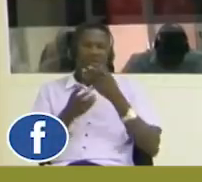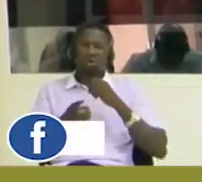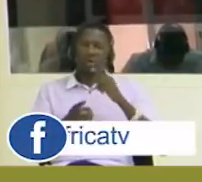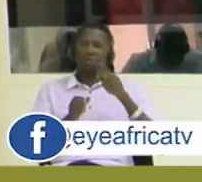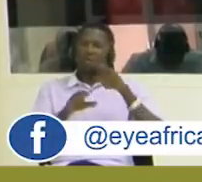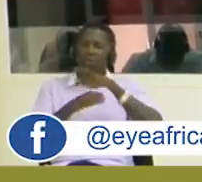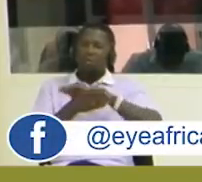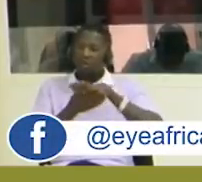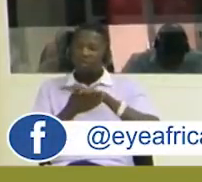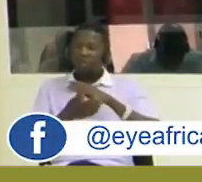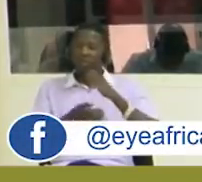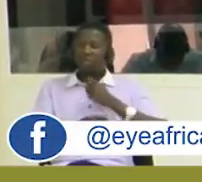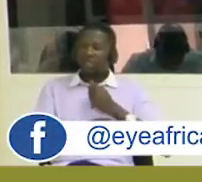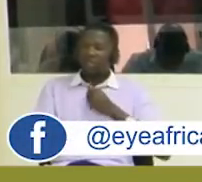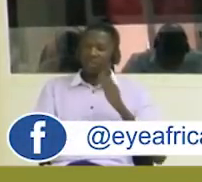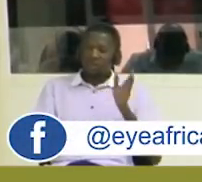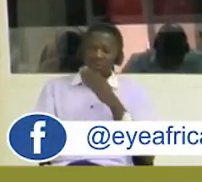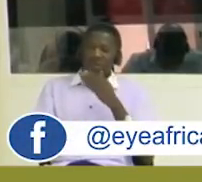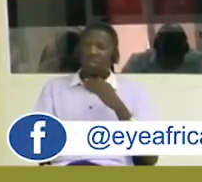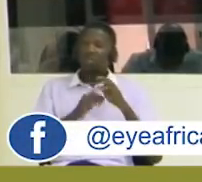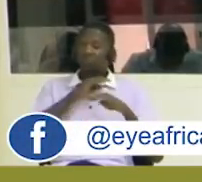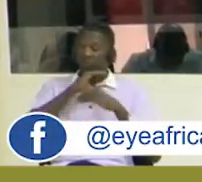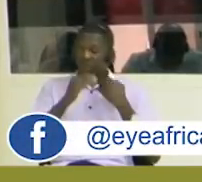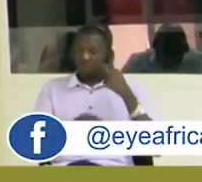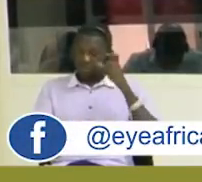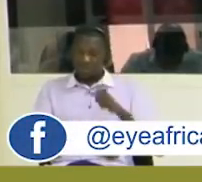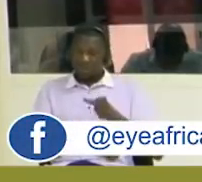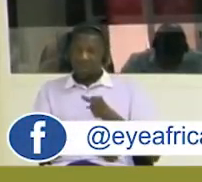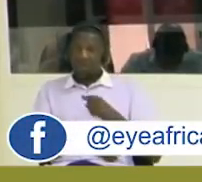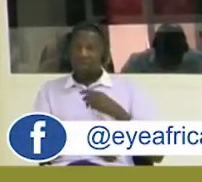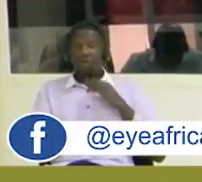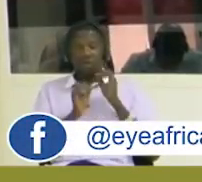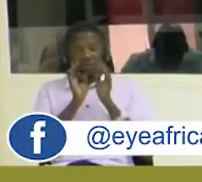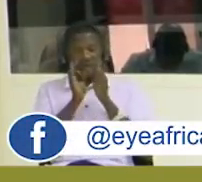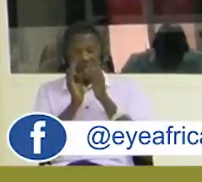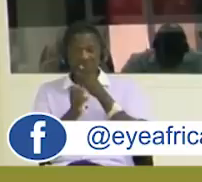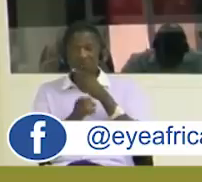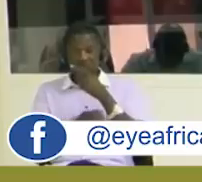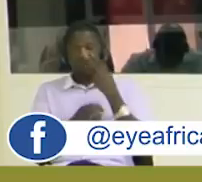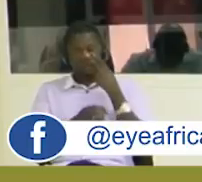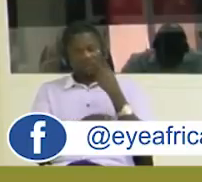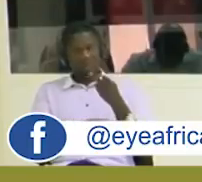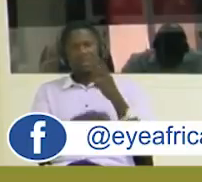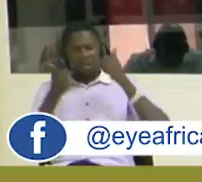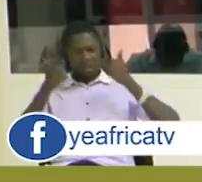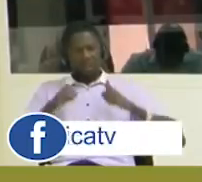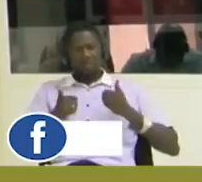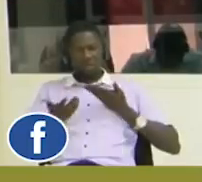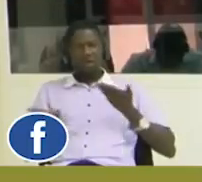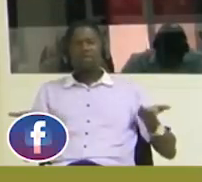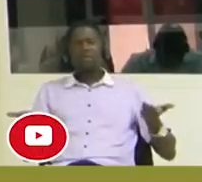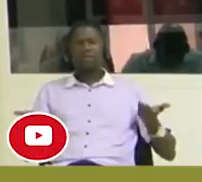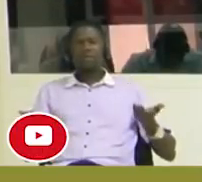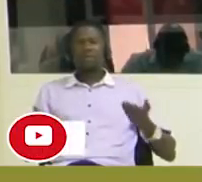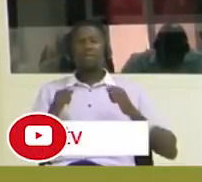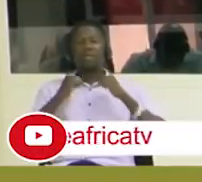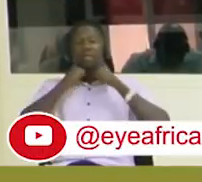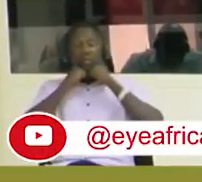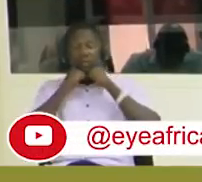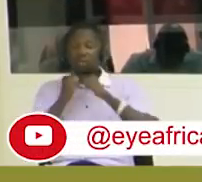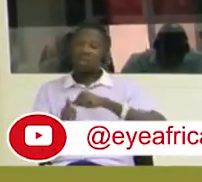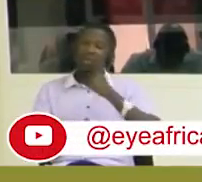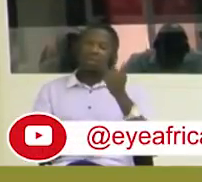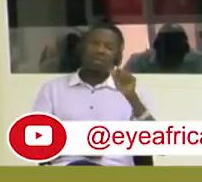threat, just go and carry it out. I am telling you that, we have seen it happen. Sana